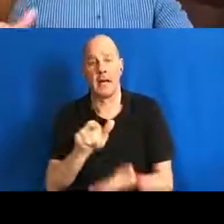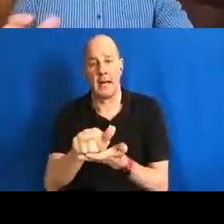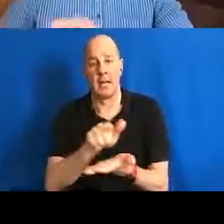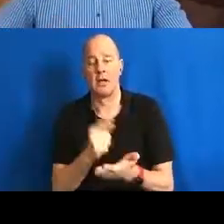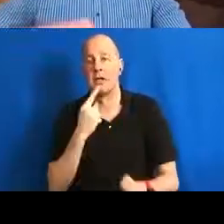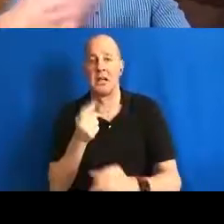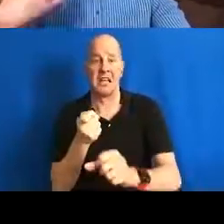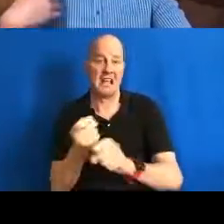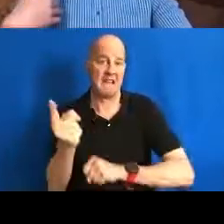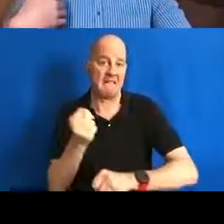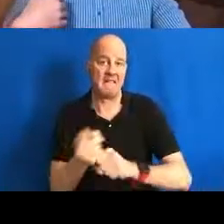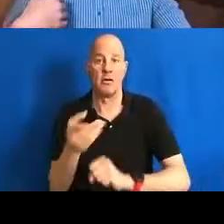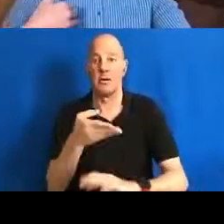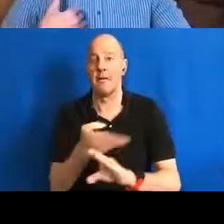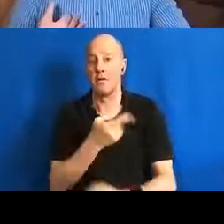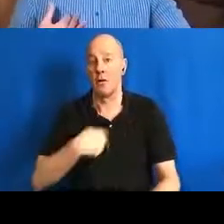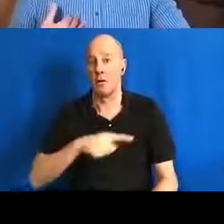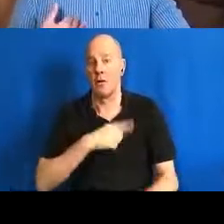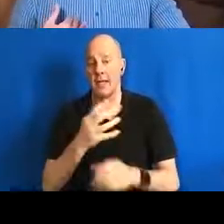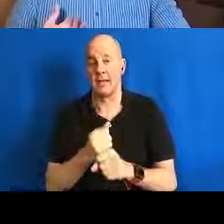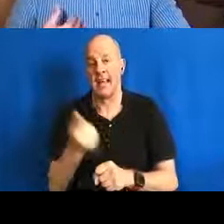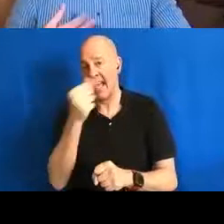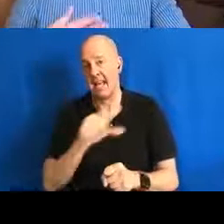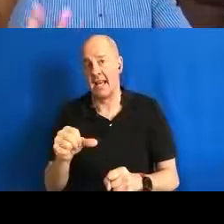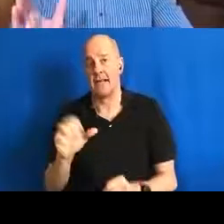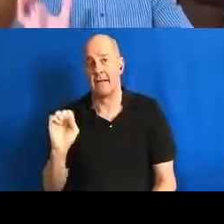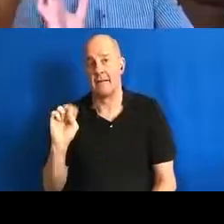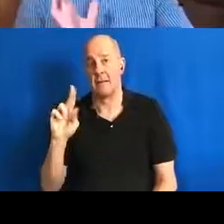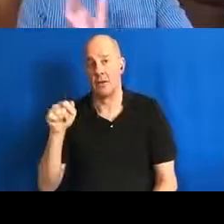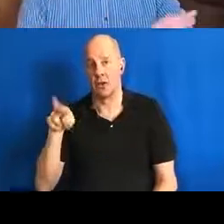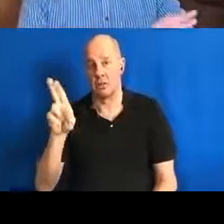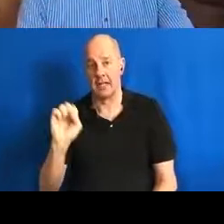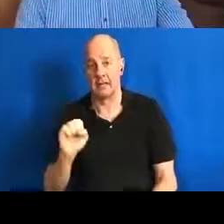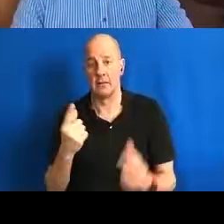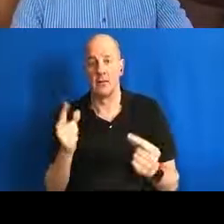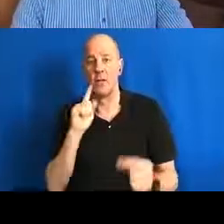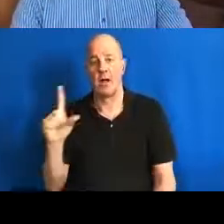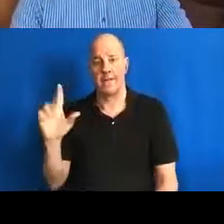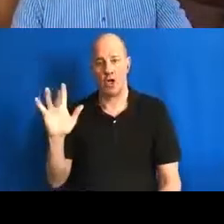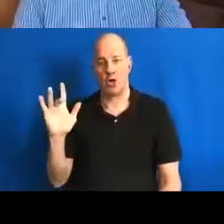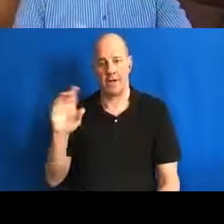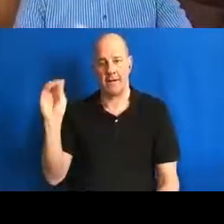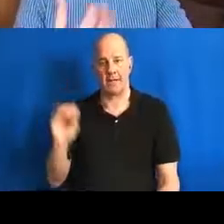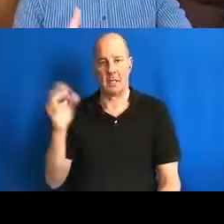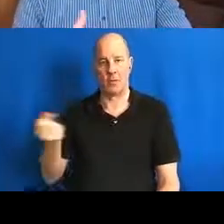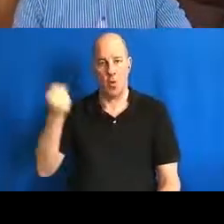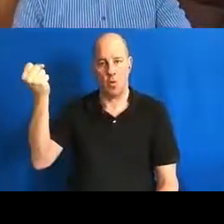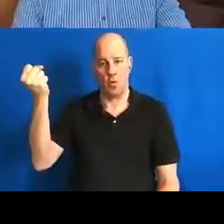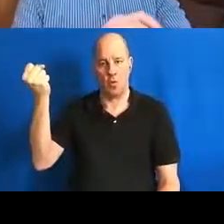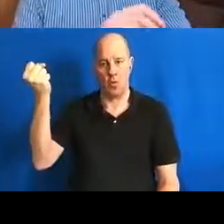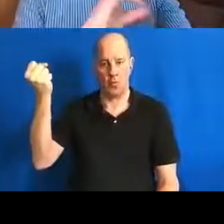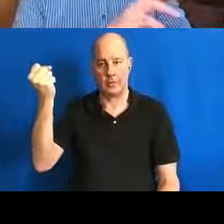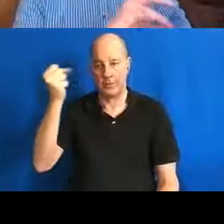year before we get any of the surplus, we're going to put aside 25% of the